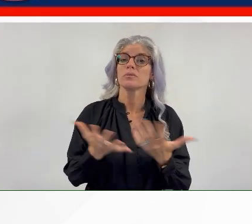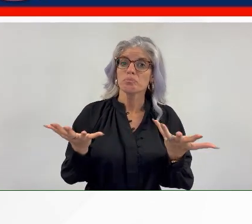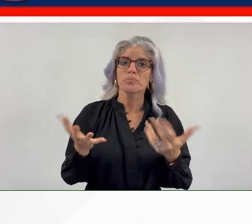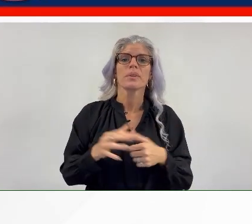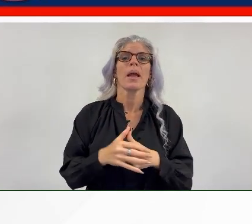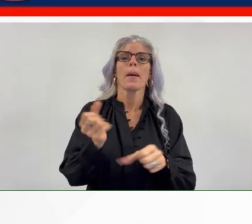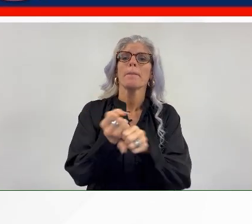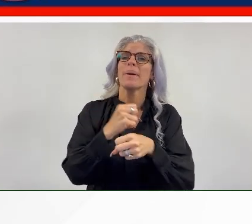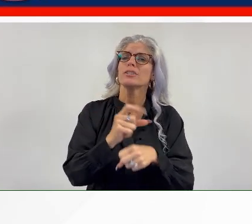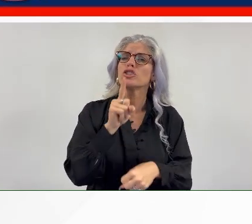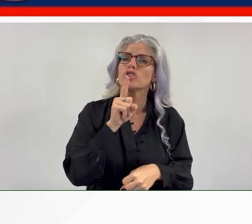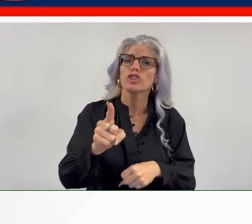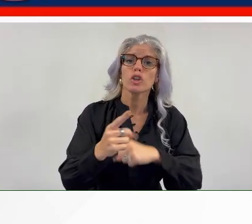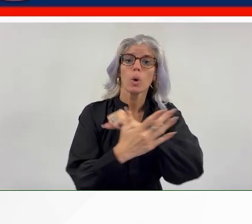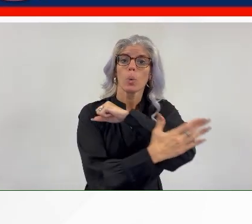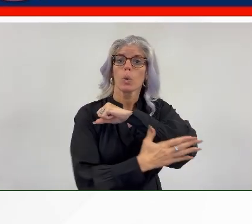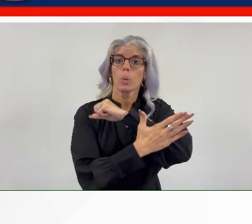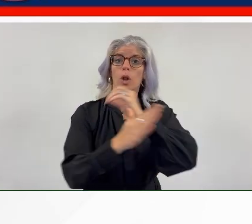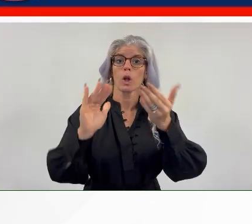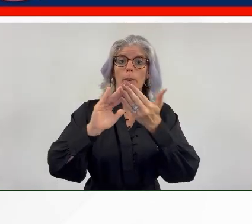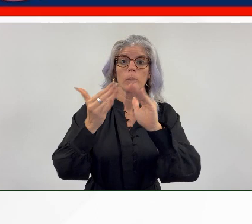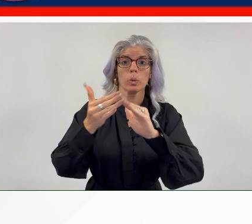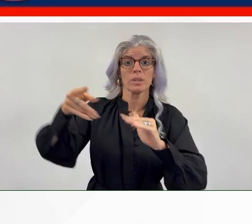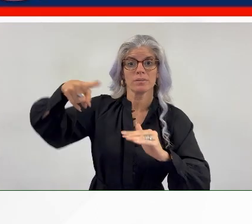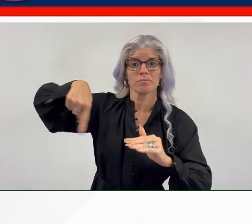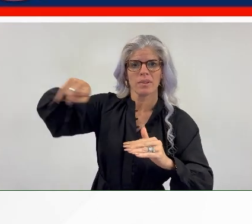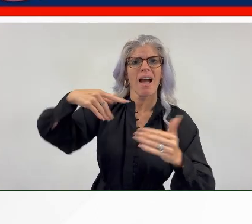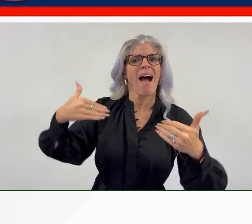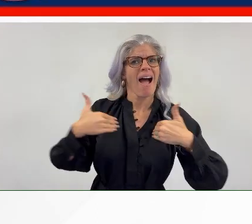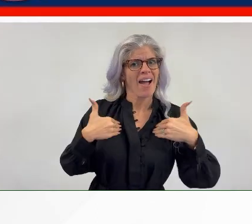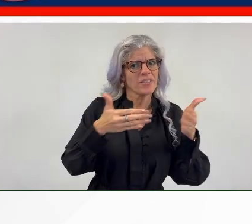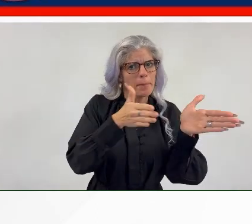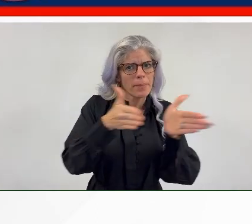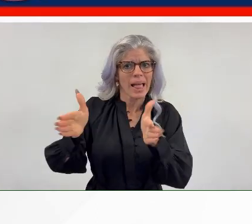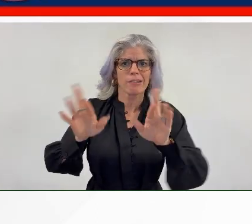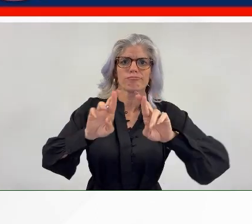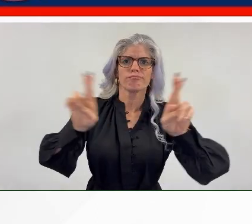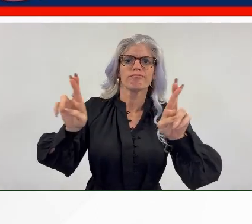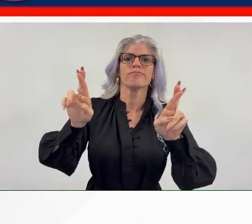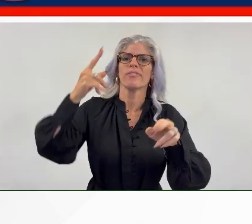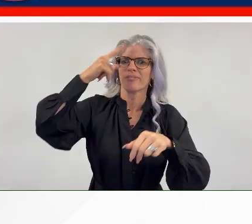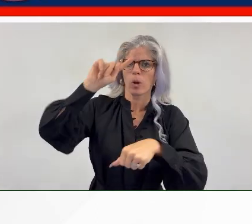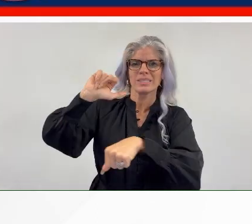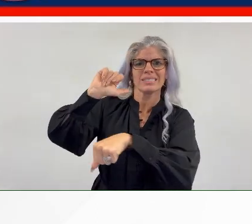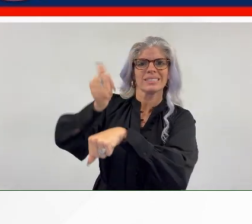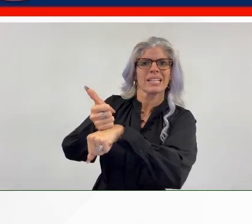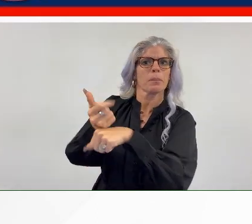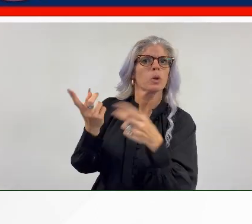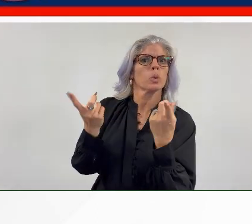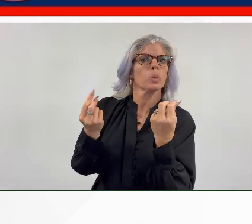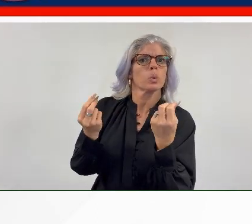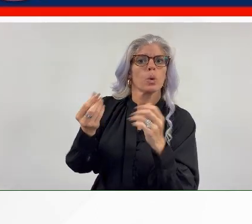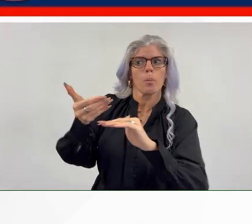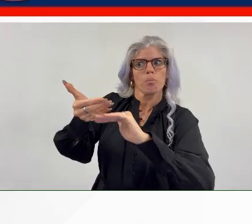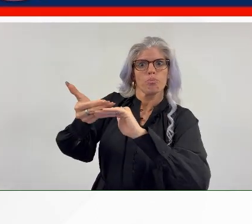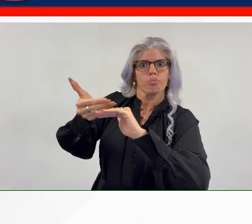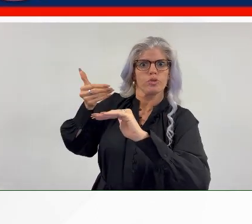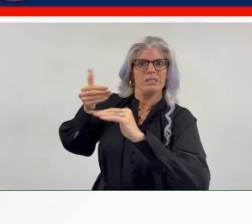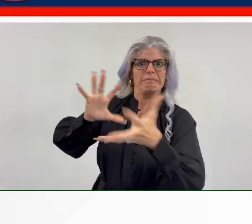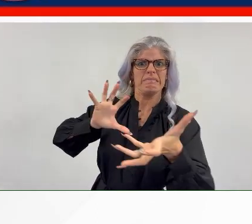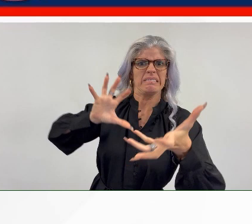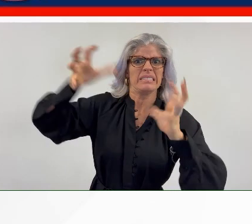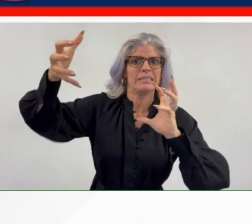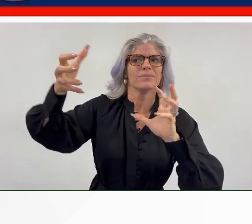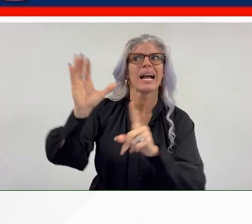condition. Record road conditions with photos and/or video on a regular basis, and keep thorough records of maintenance and repairs